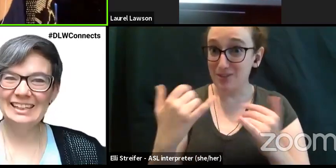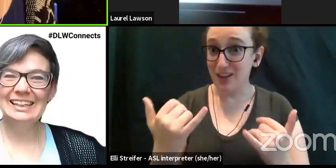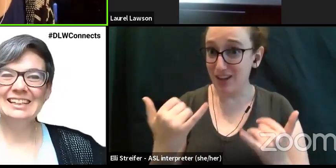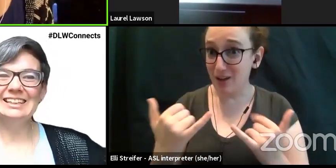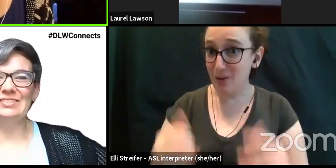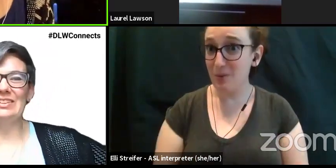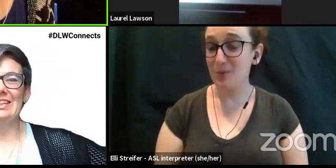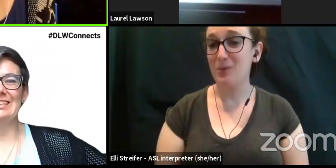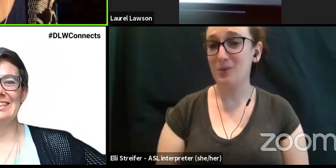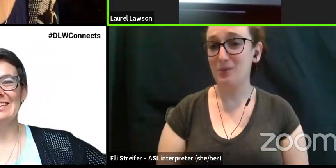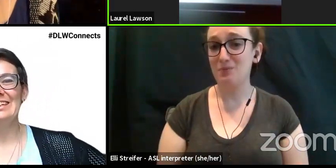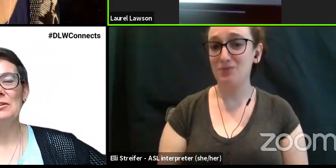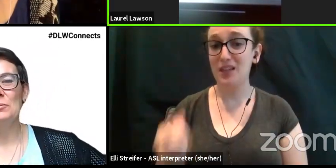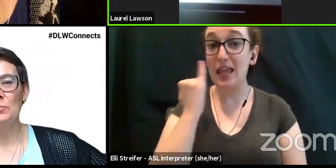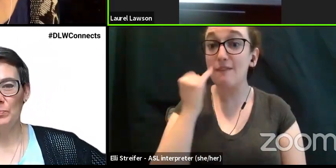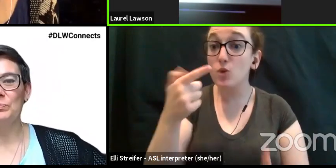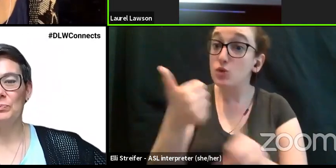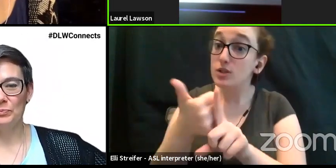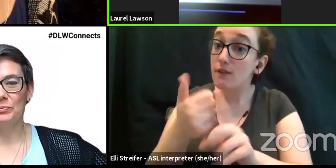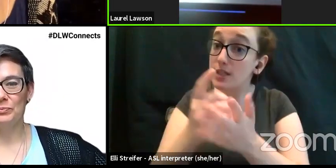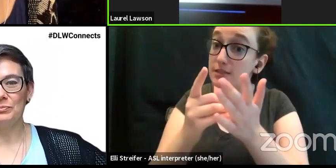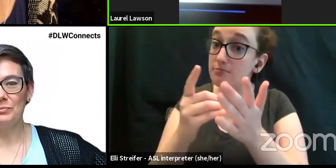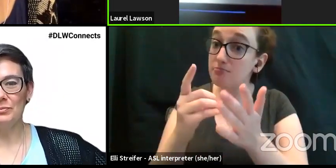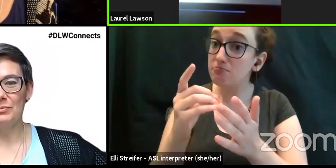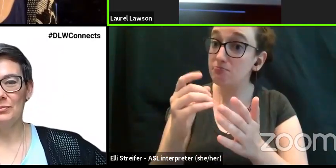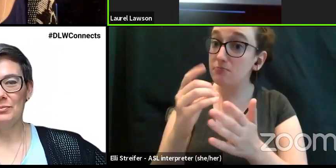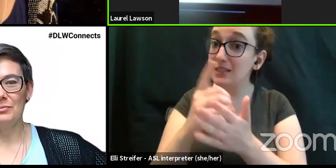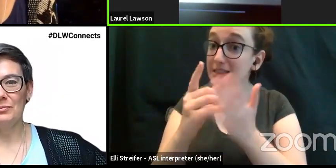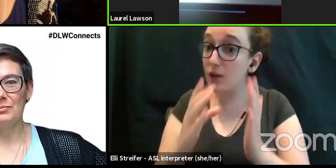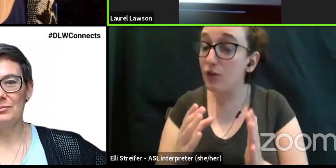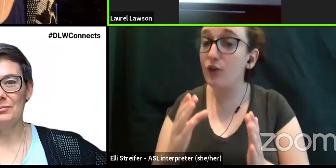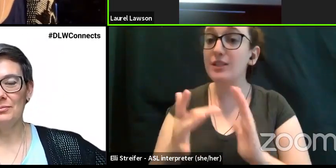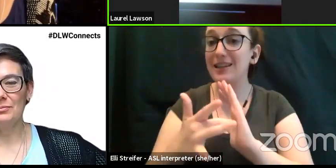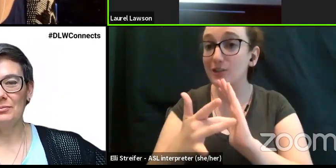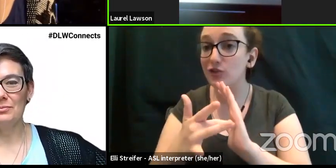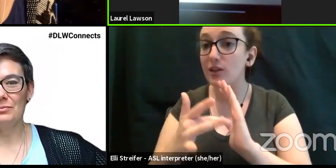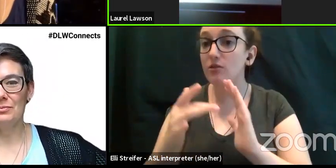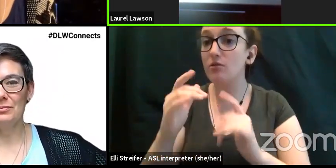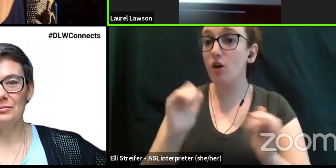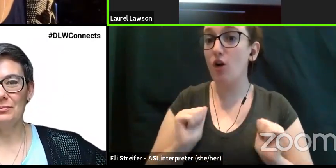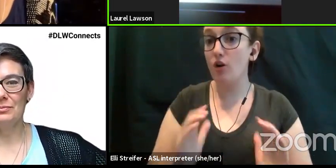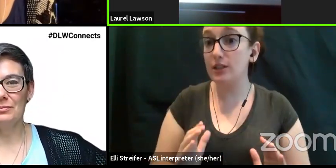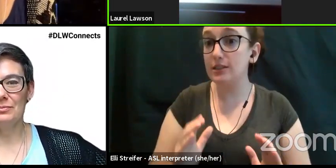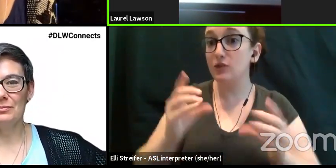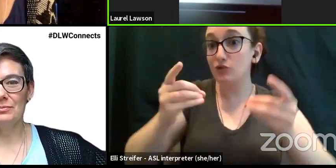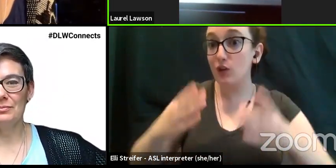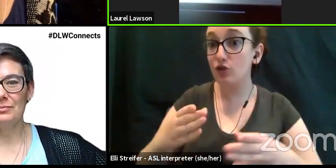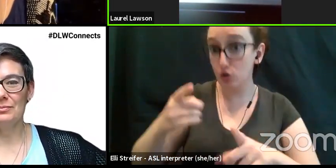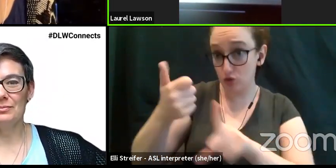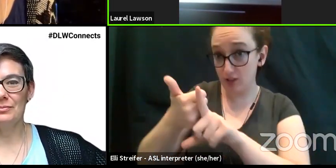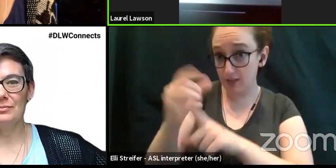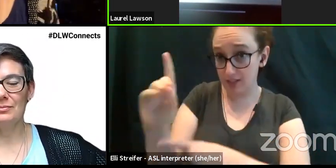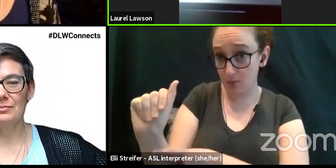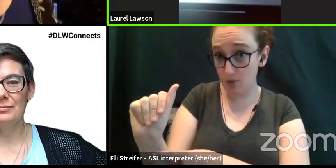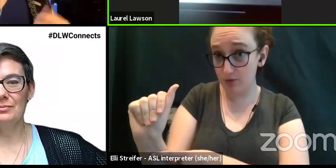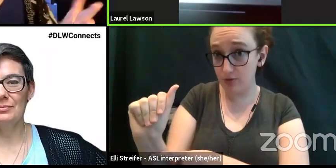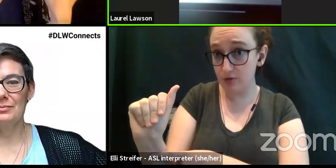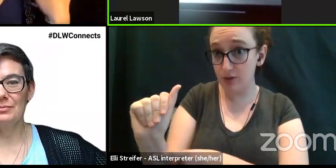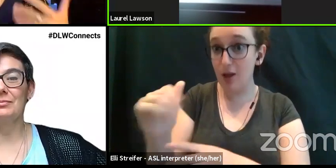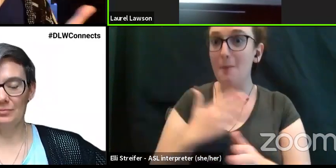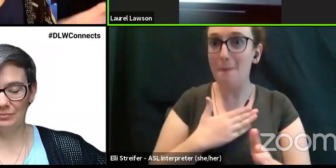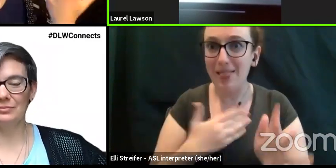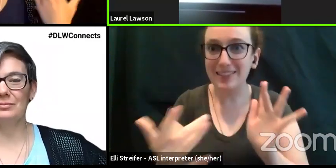Yeah, yeah. If you are a disabled artist or designer or technician or director, also get in touch